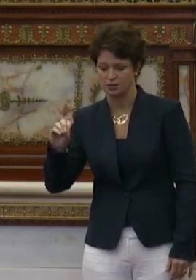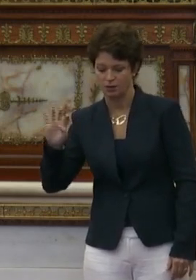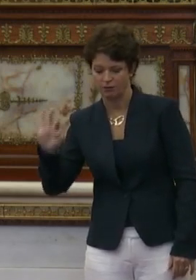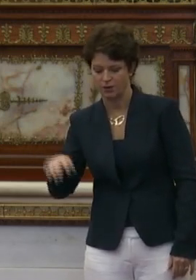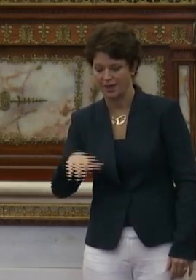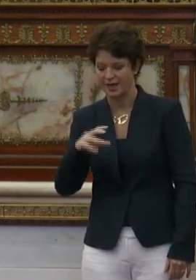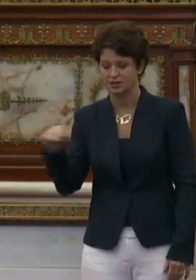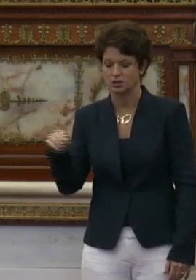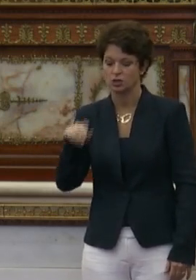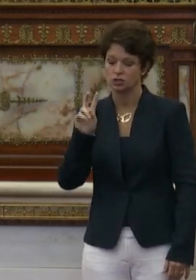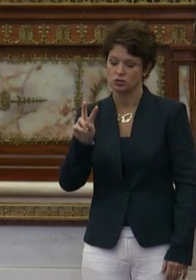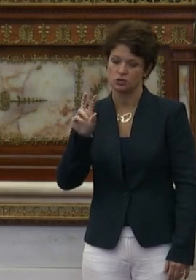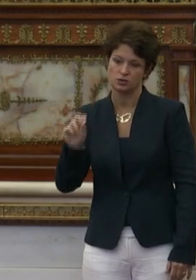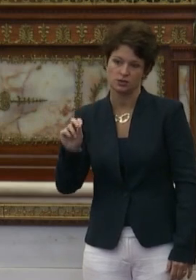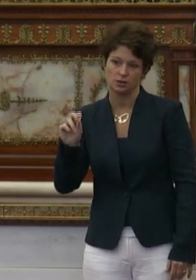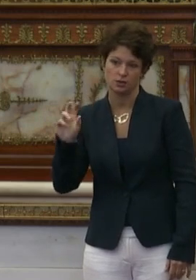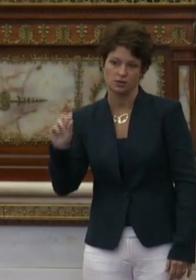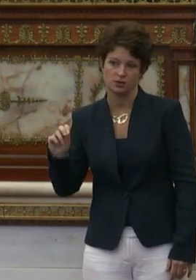200304, and